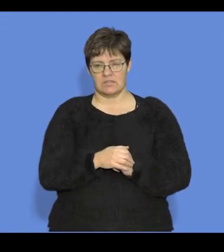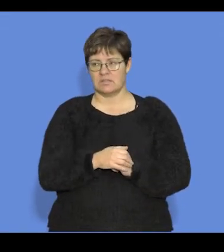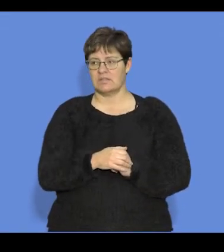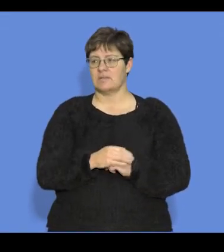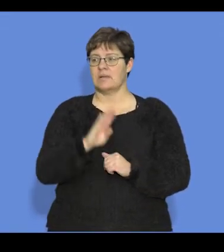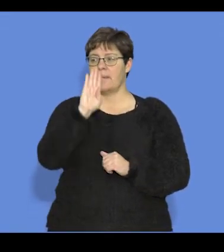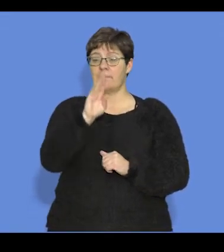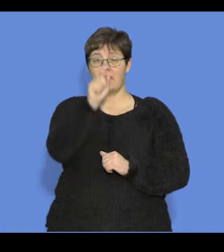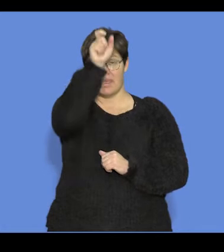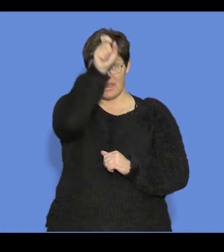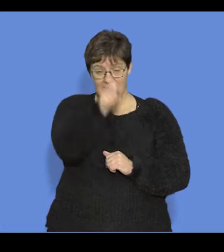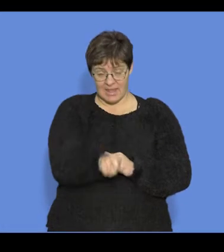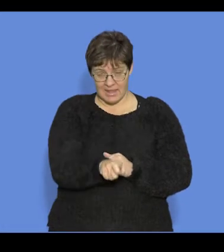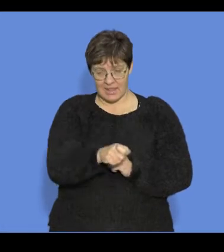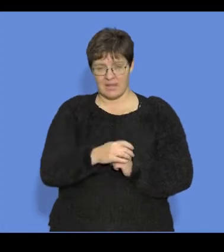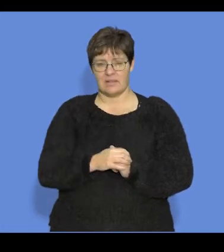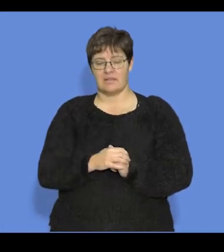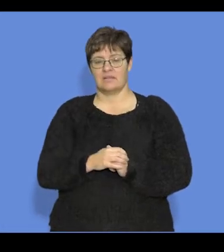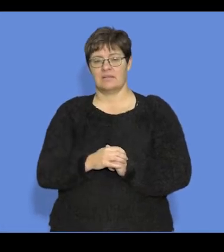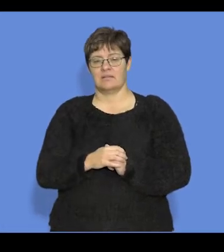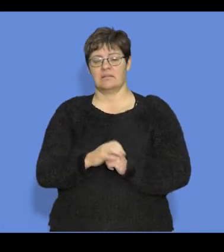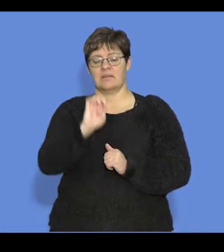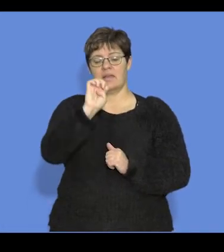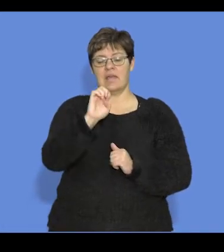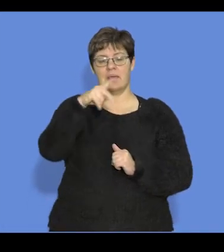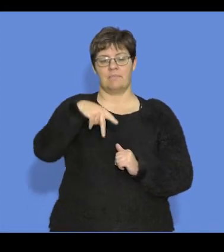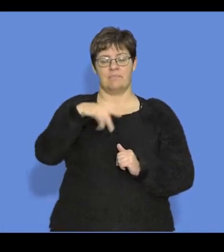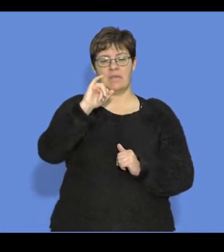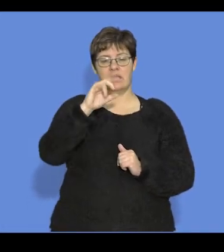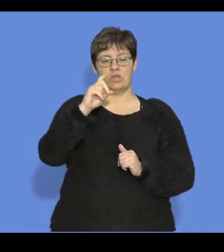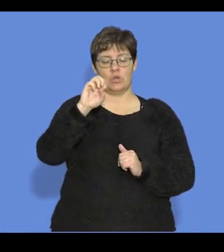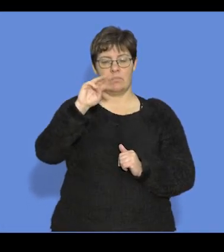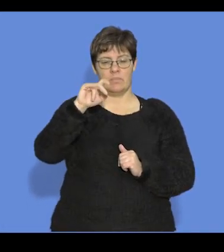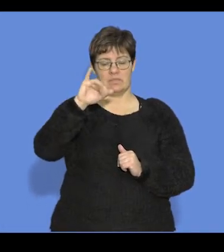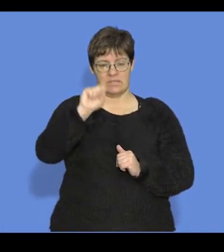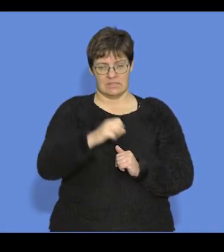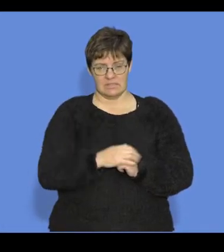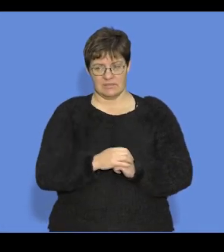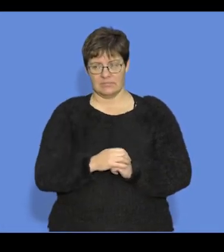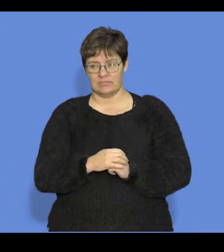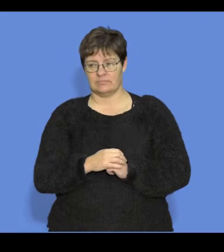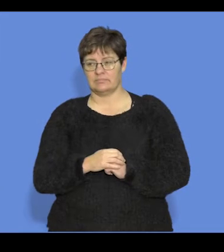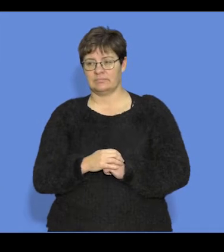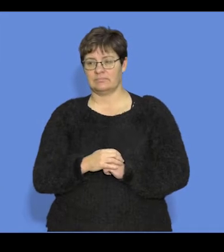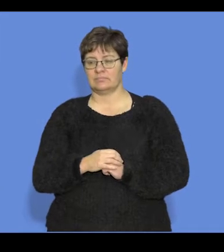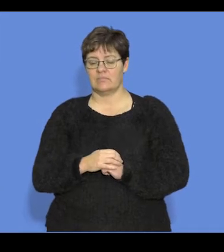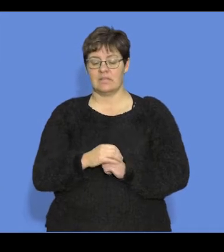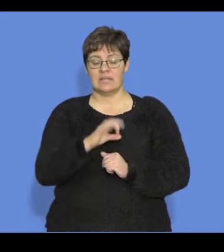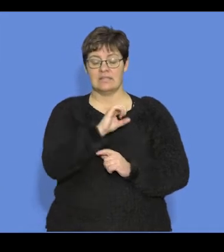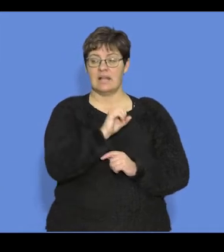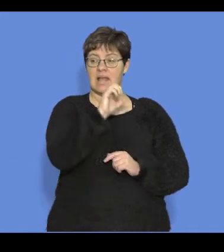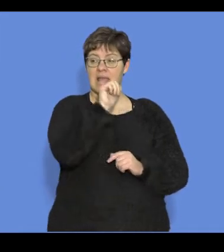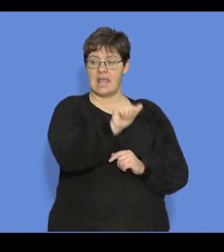Layer B would obviously be the epidermis. Then cell